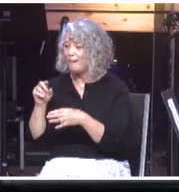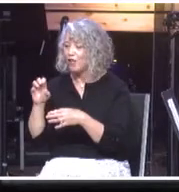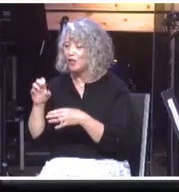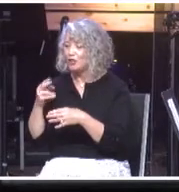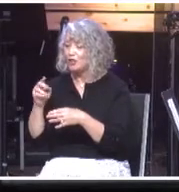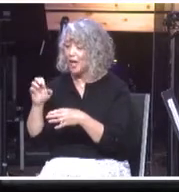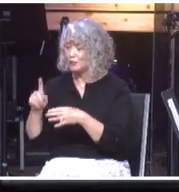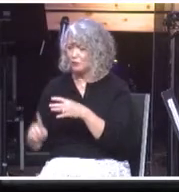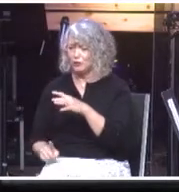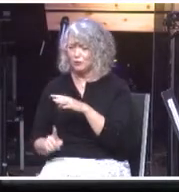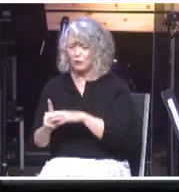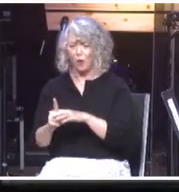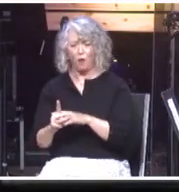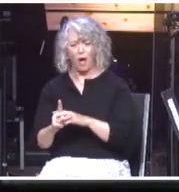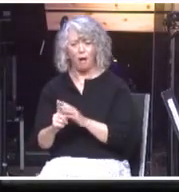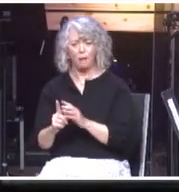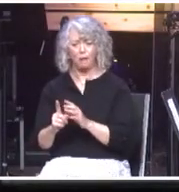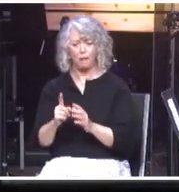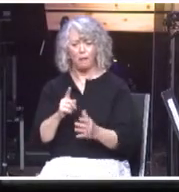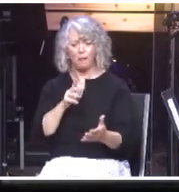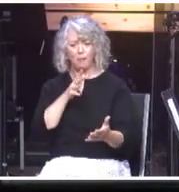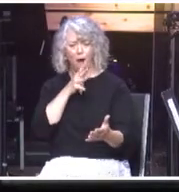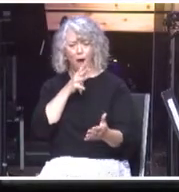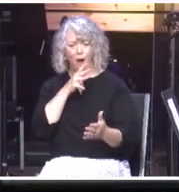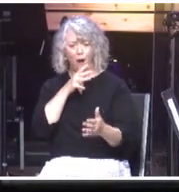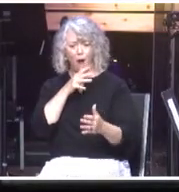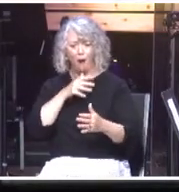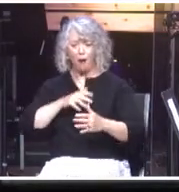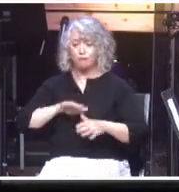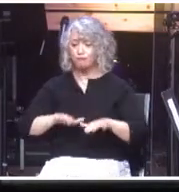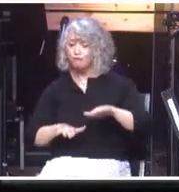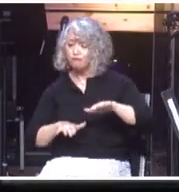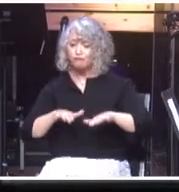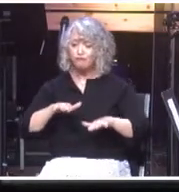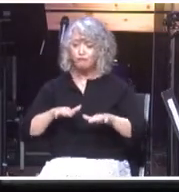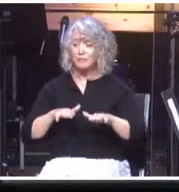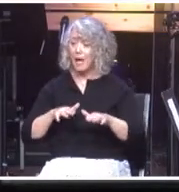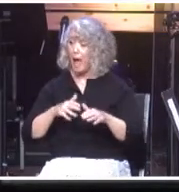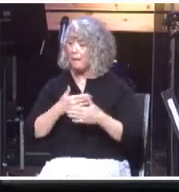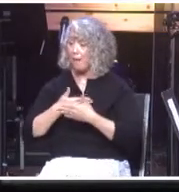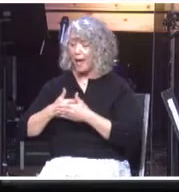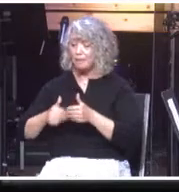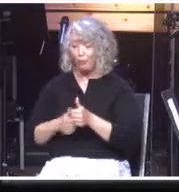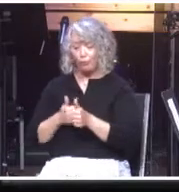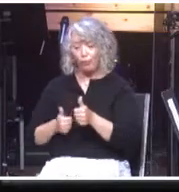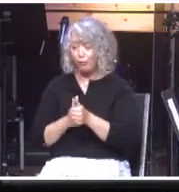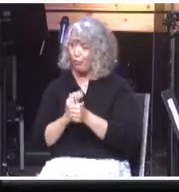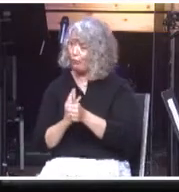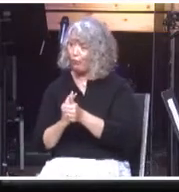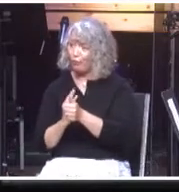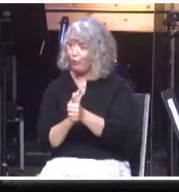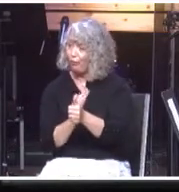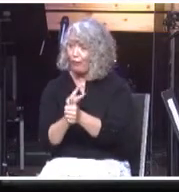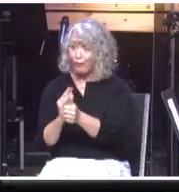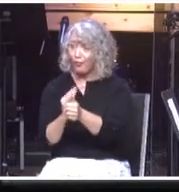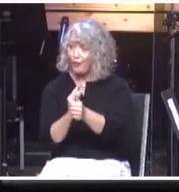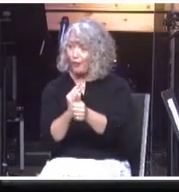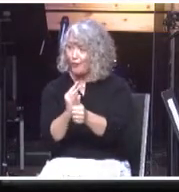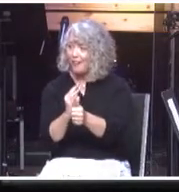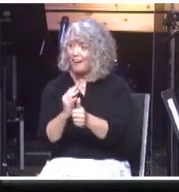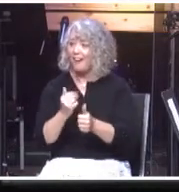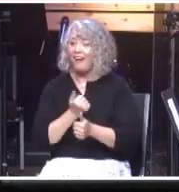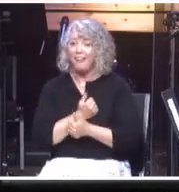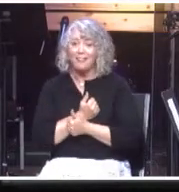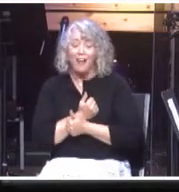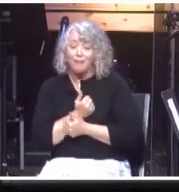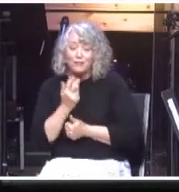appear one day and they'd be roaming around the farmyard. Now, personally, as a kid, I was thrilled because I love to see this little bunch